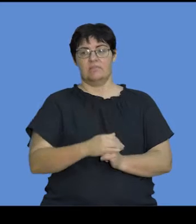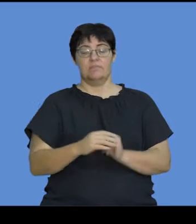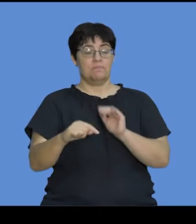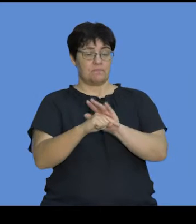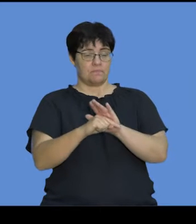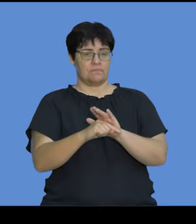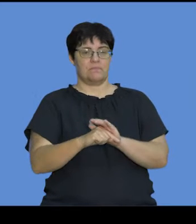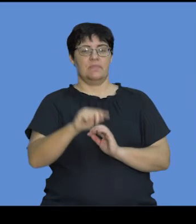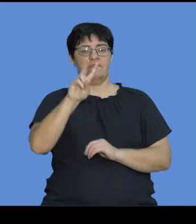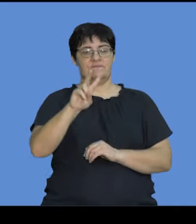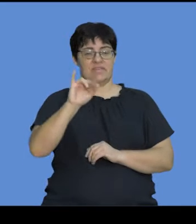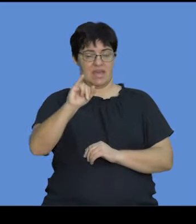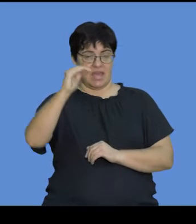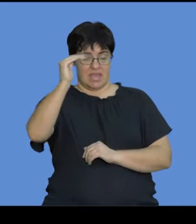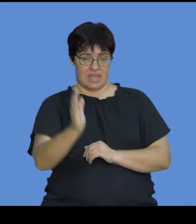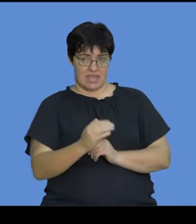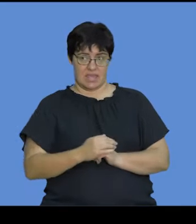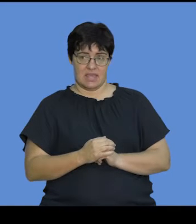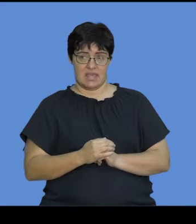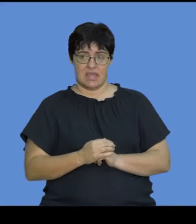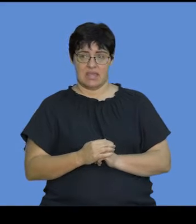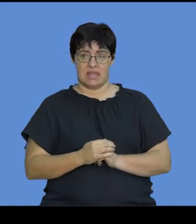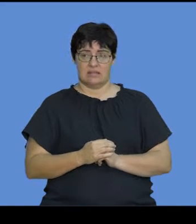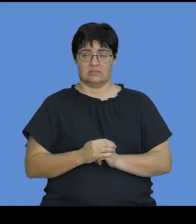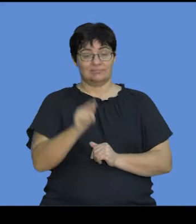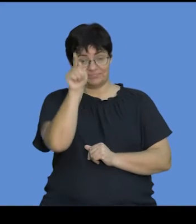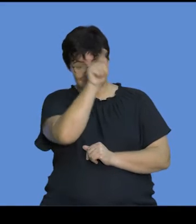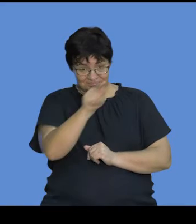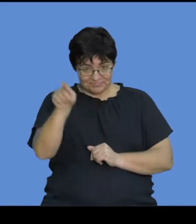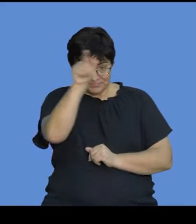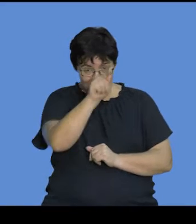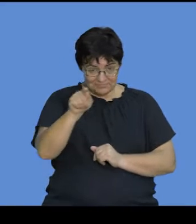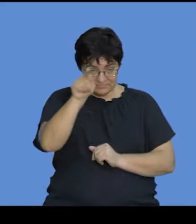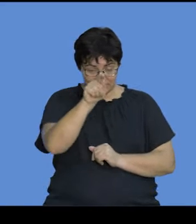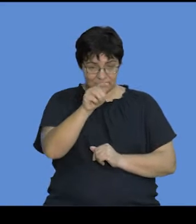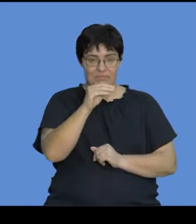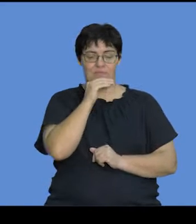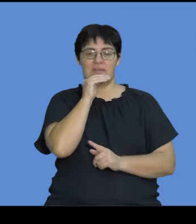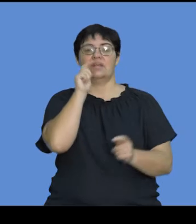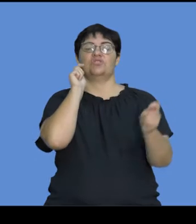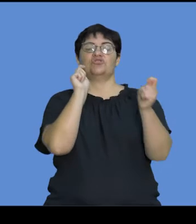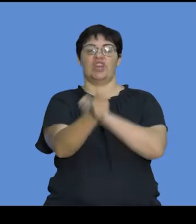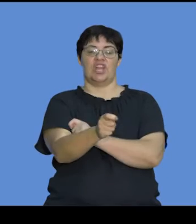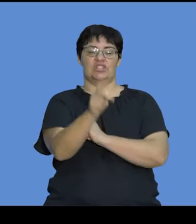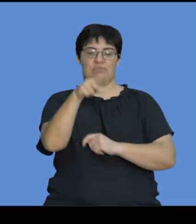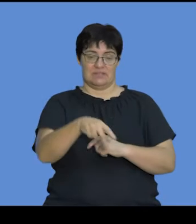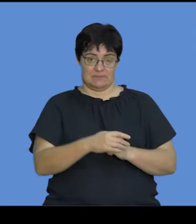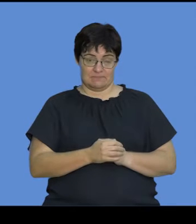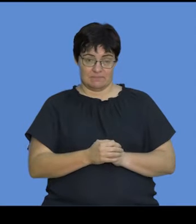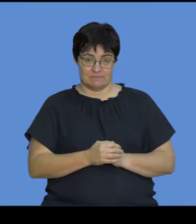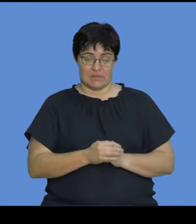minus VI, and that little expression means change in velocity,